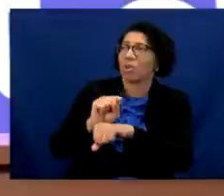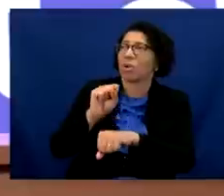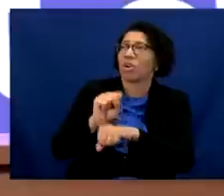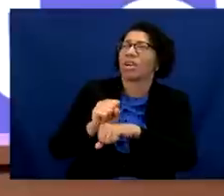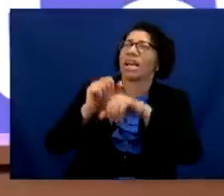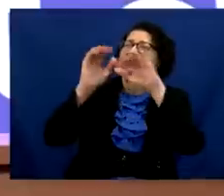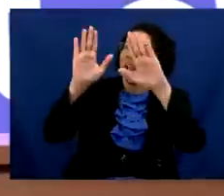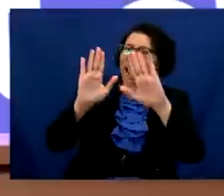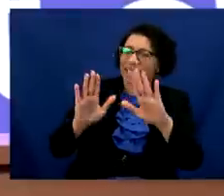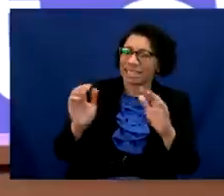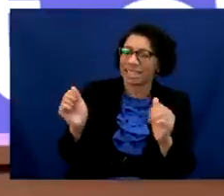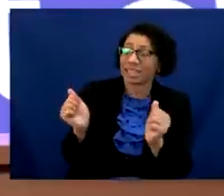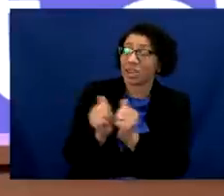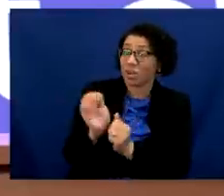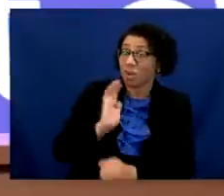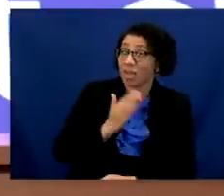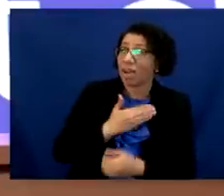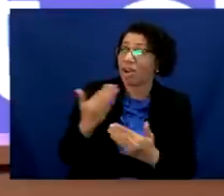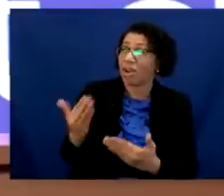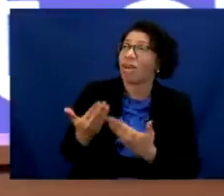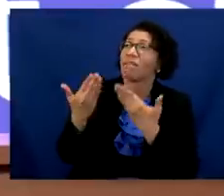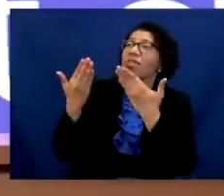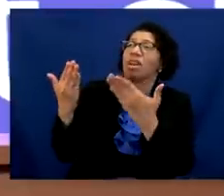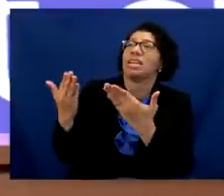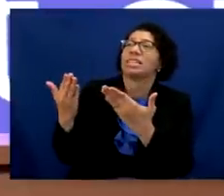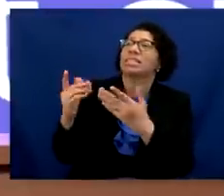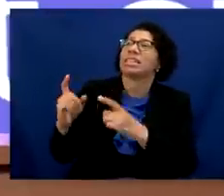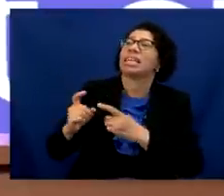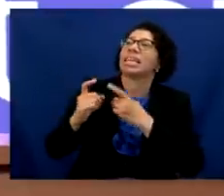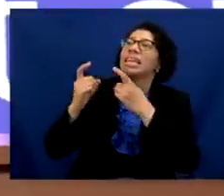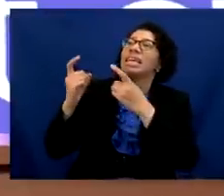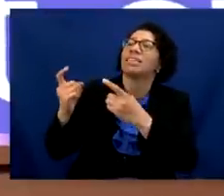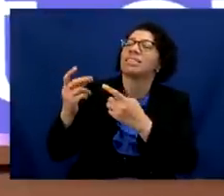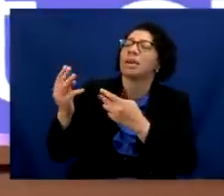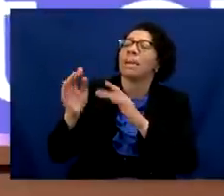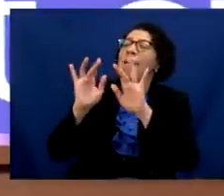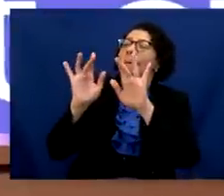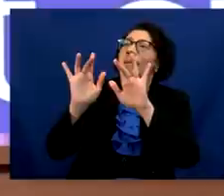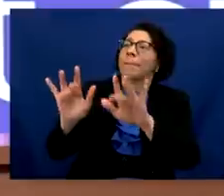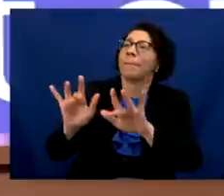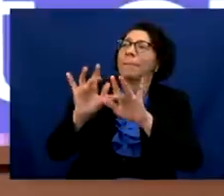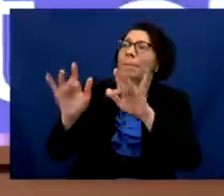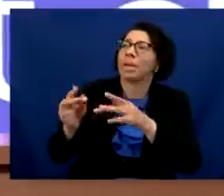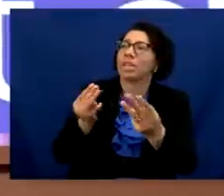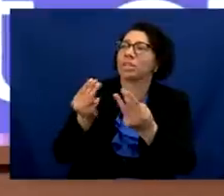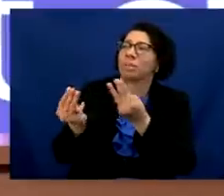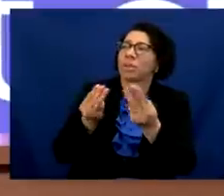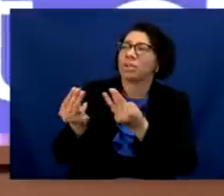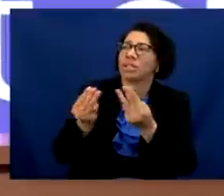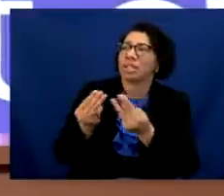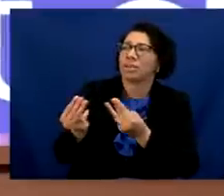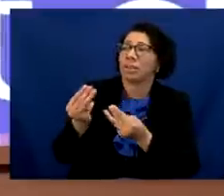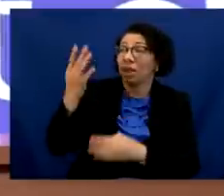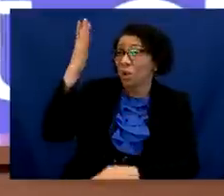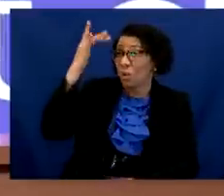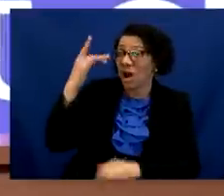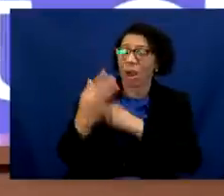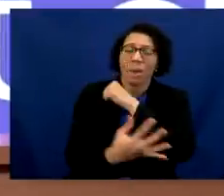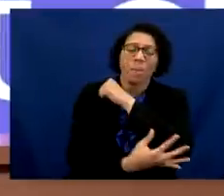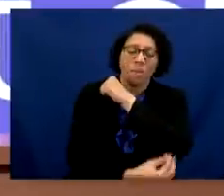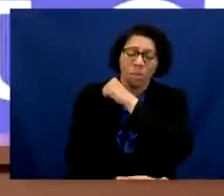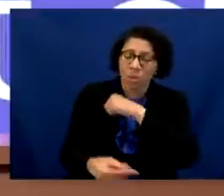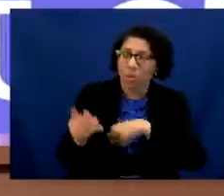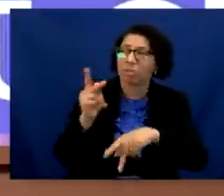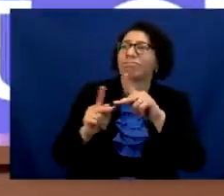our offerings, with our gifts to Missions and Mercy. We use these gifts so that the least, the last, the left out, the lost, the left